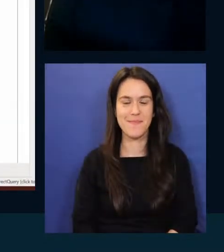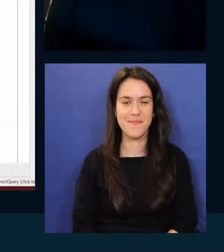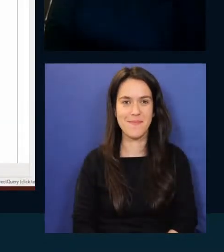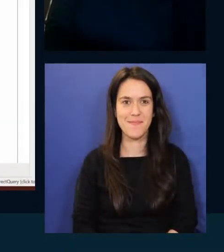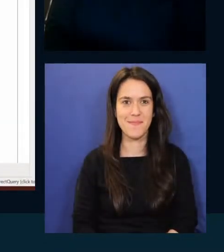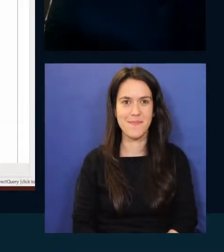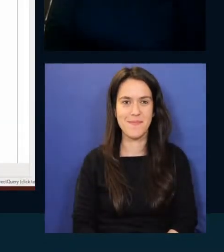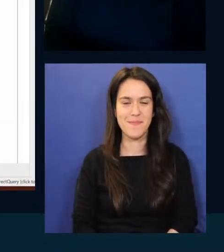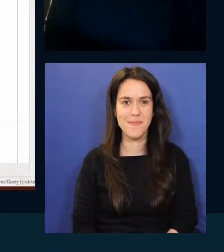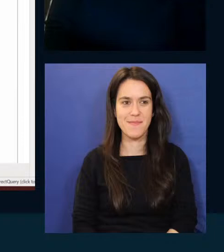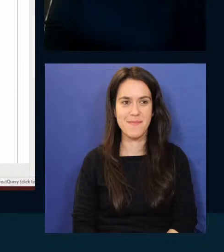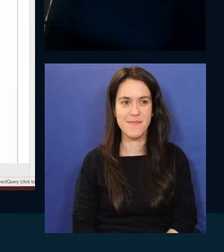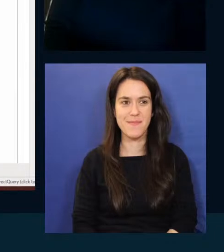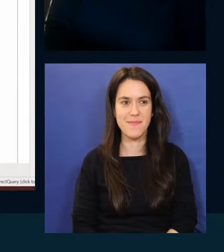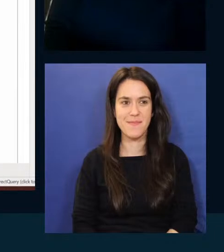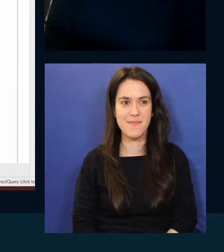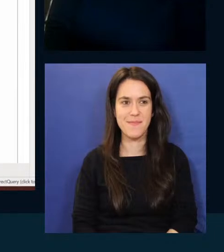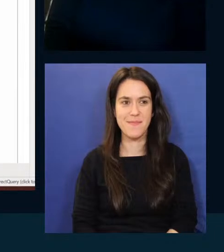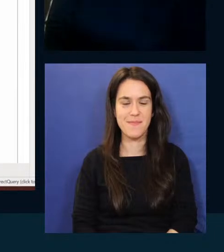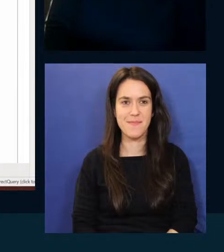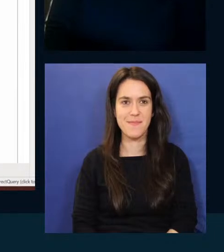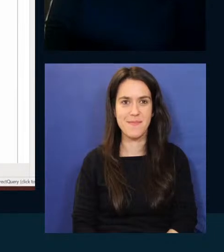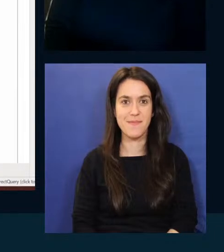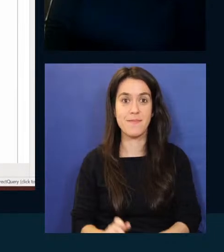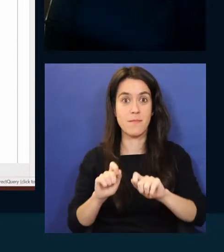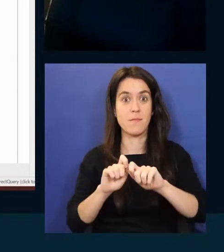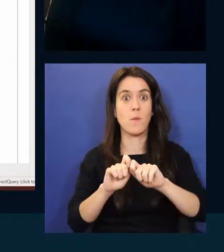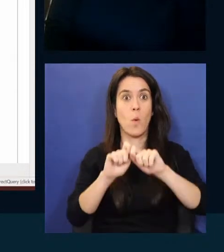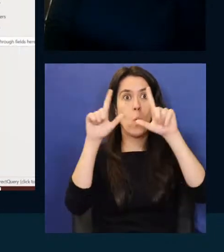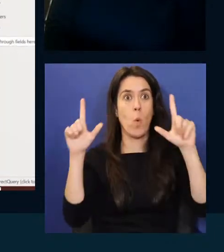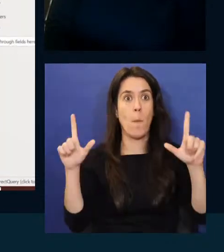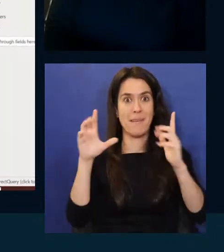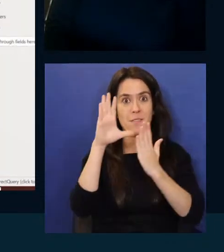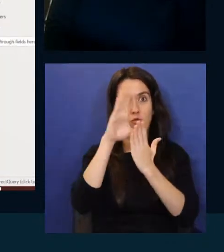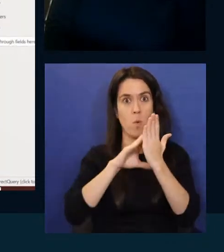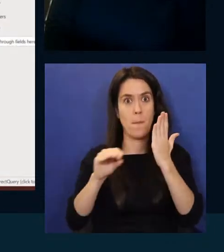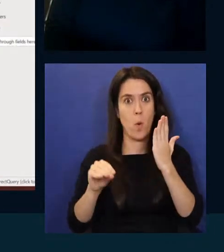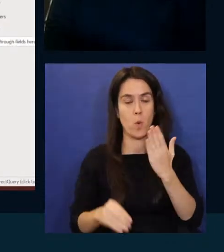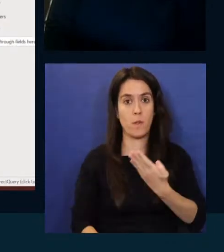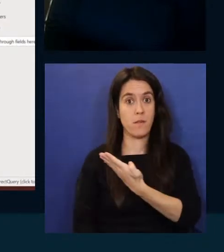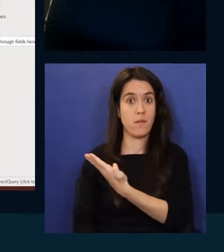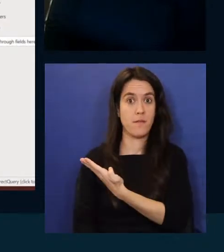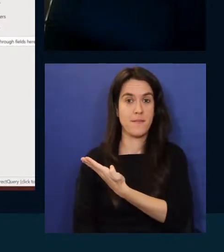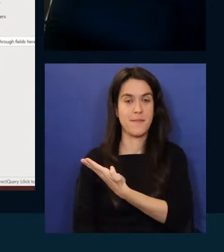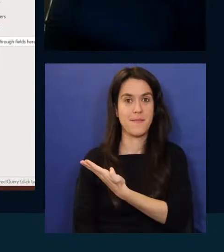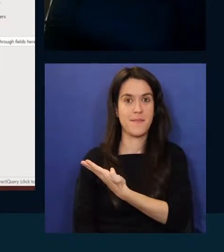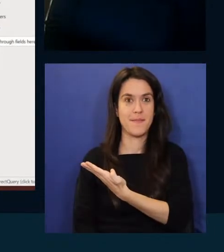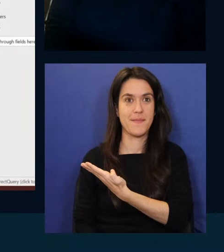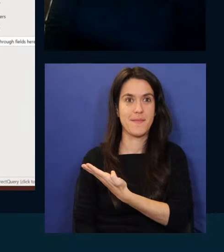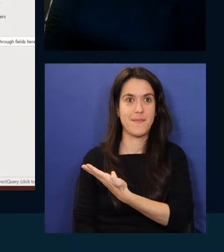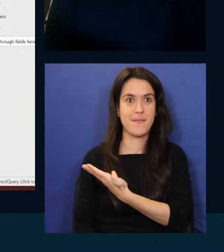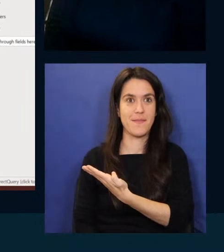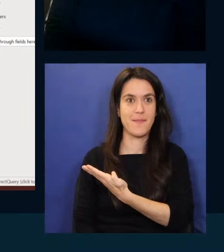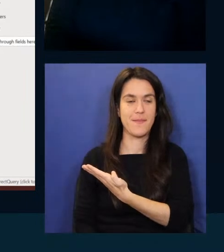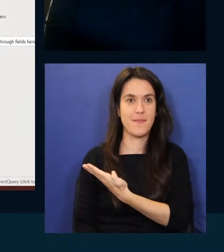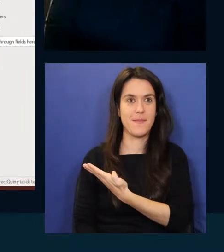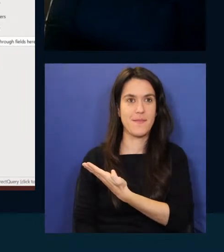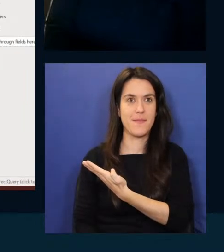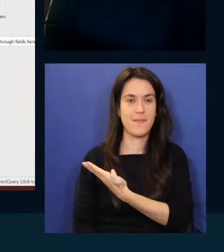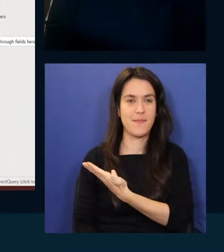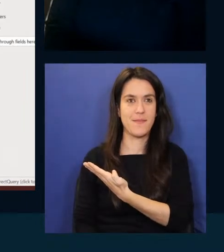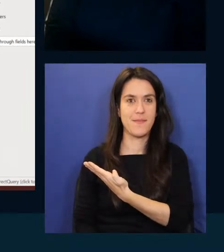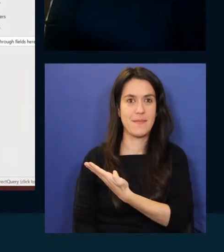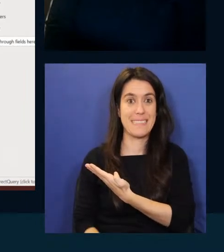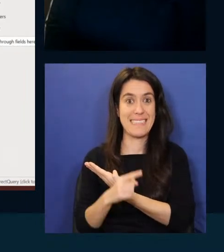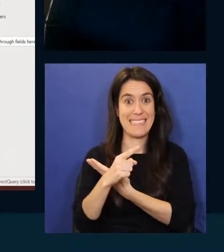So opening up this summary report, I'll just scoop over to where we have the data